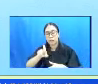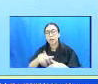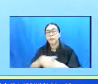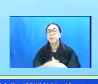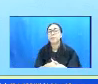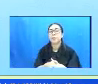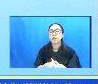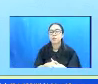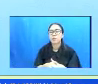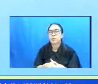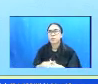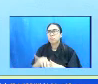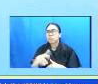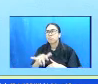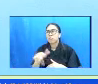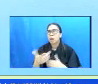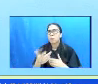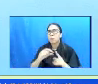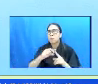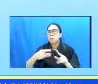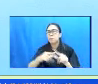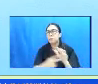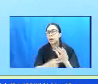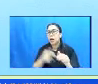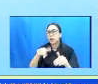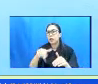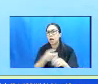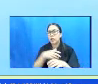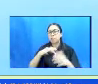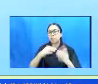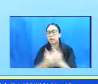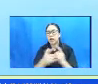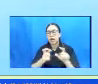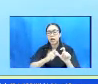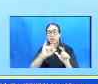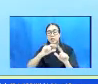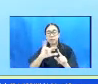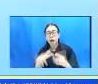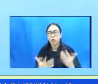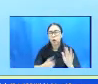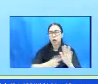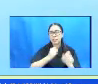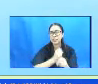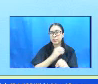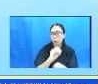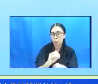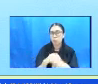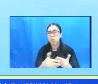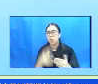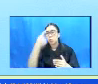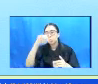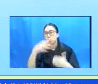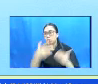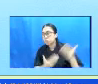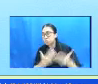and NGOs to connect these different layers of government, or maybe in providing data, sharing